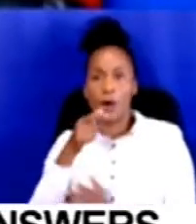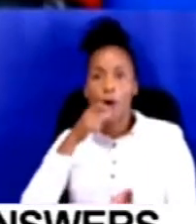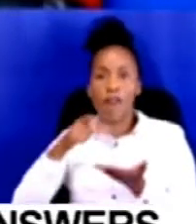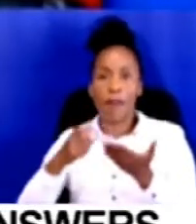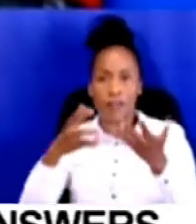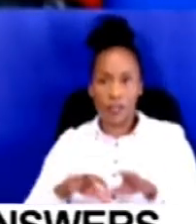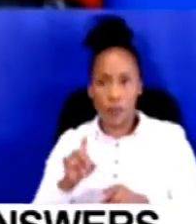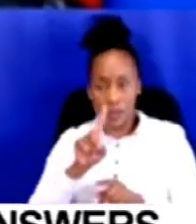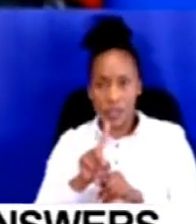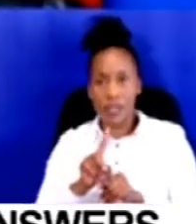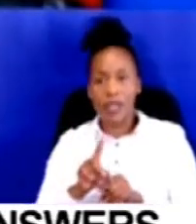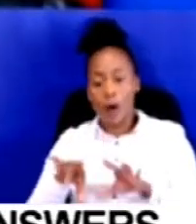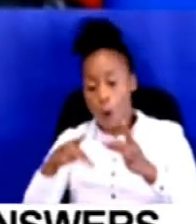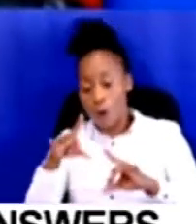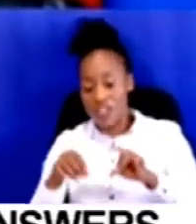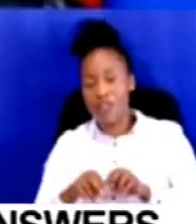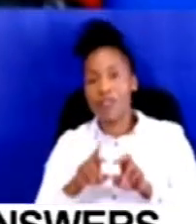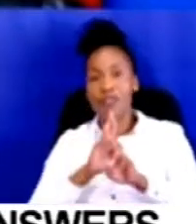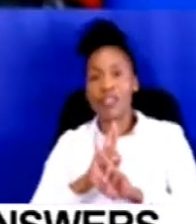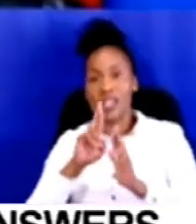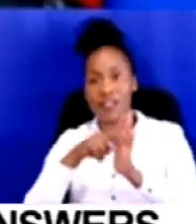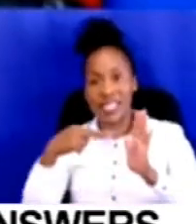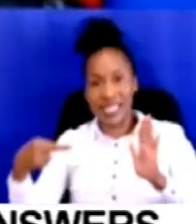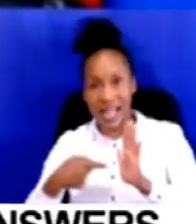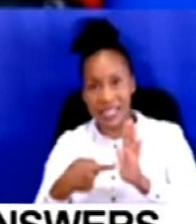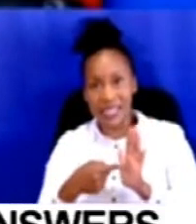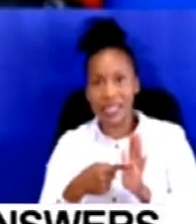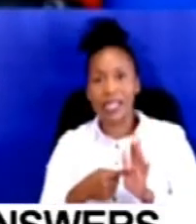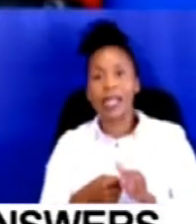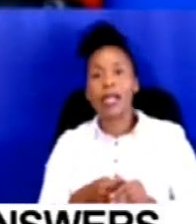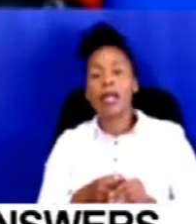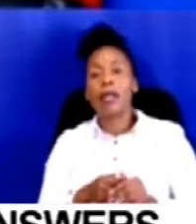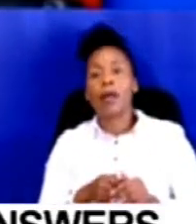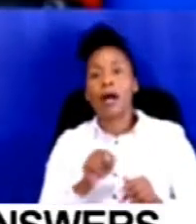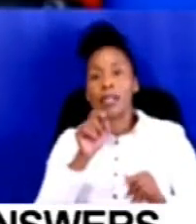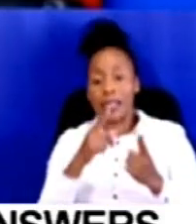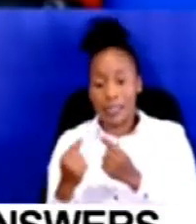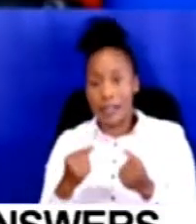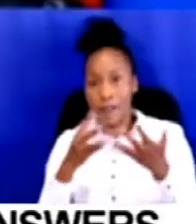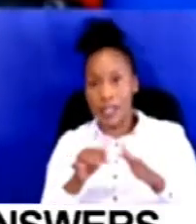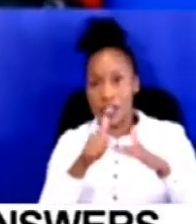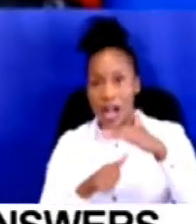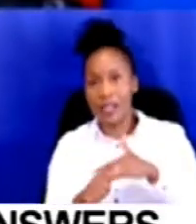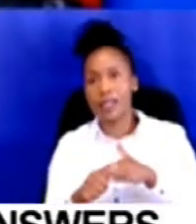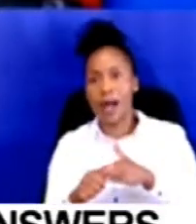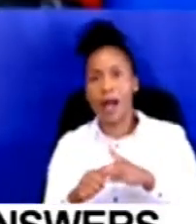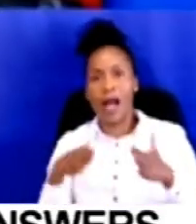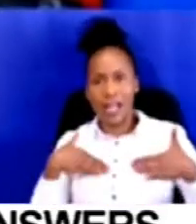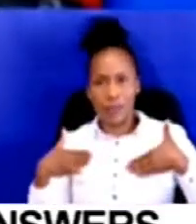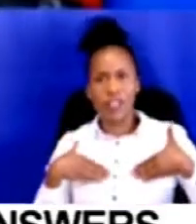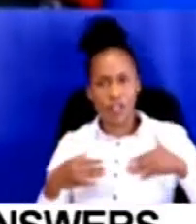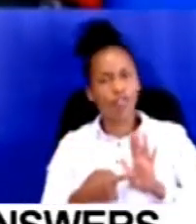that the audit results under the outgoing administration are showing little signs of